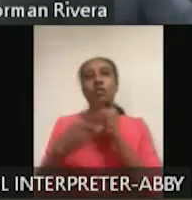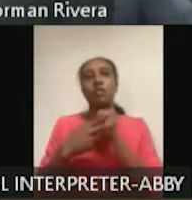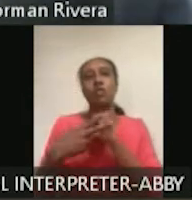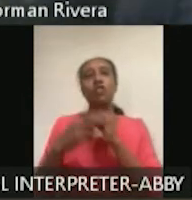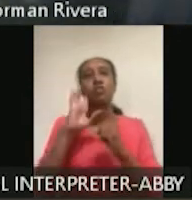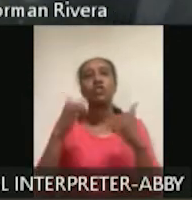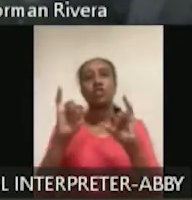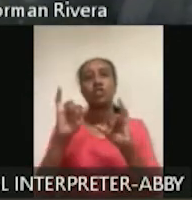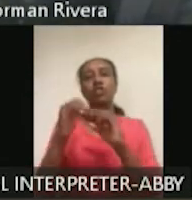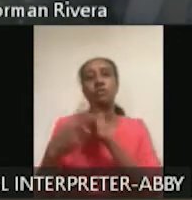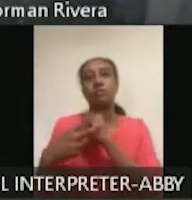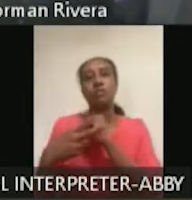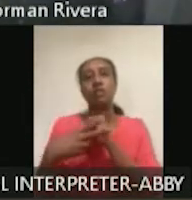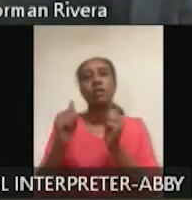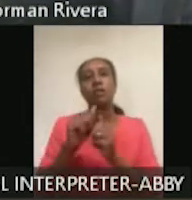woodland credits.